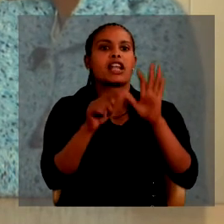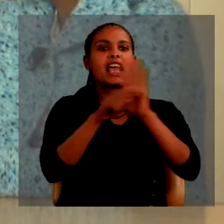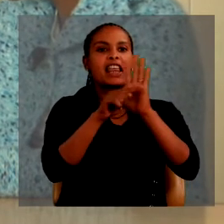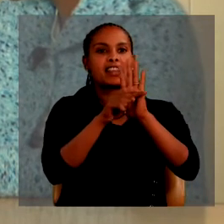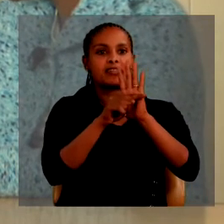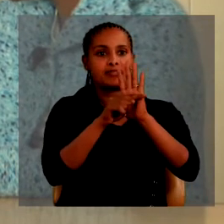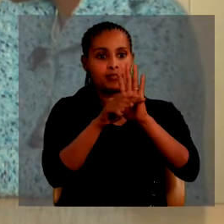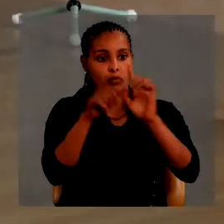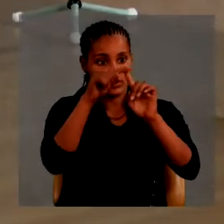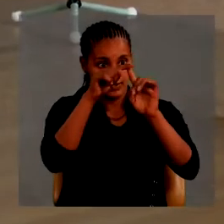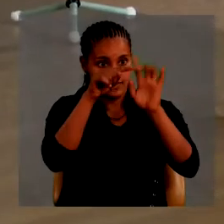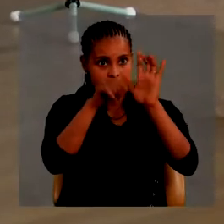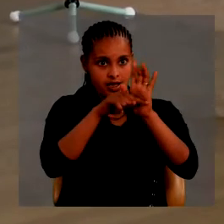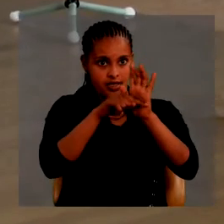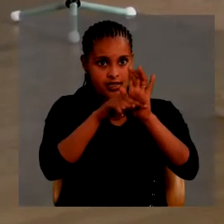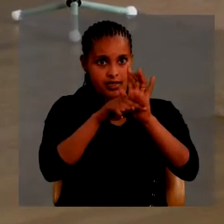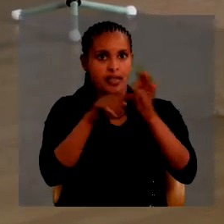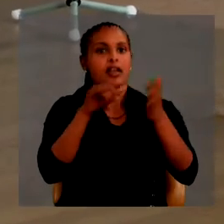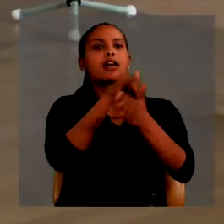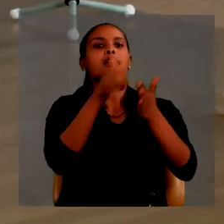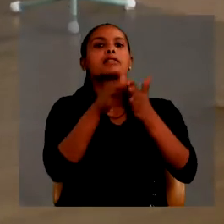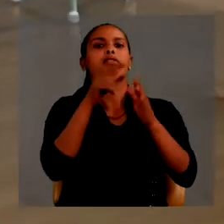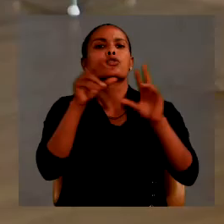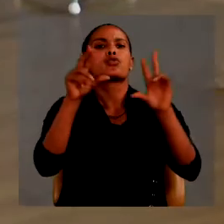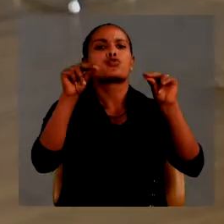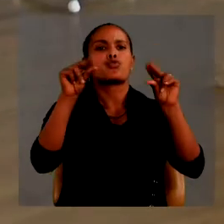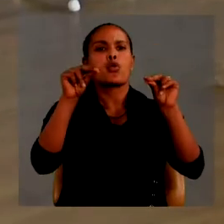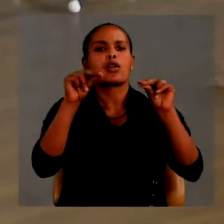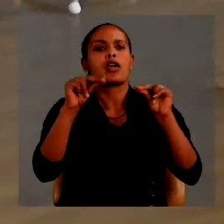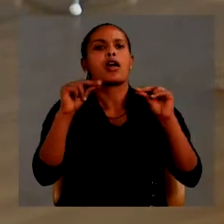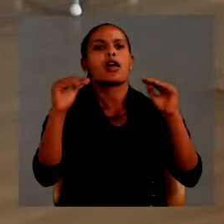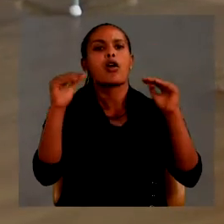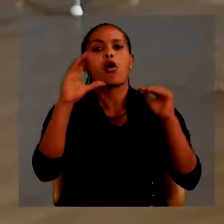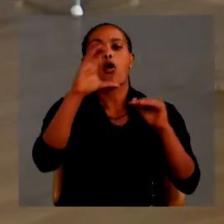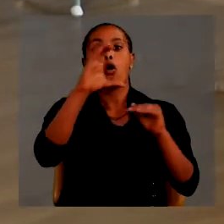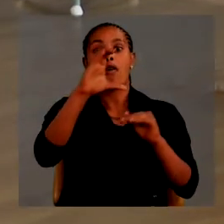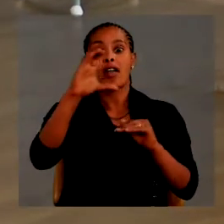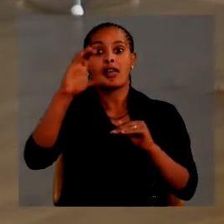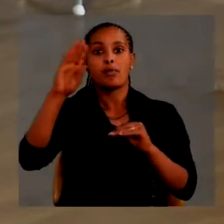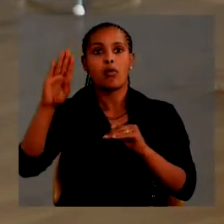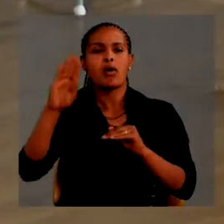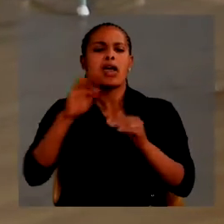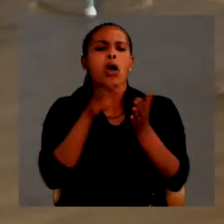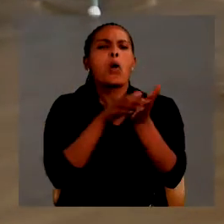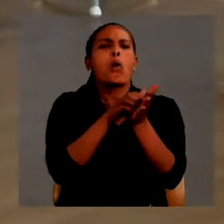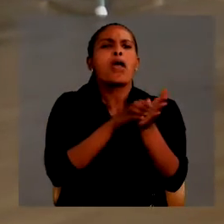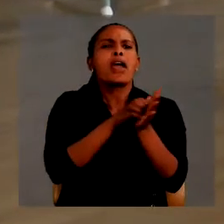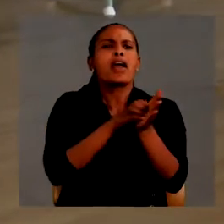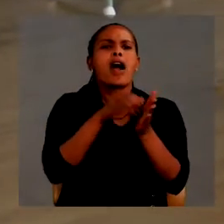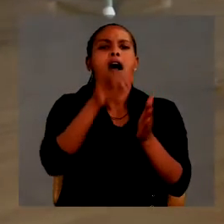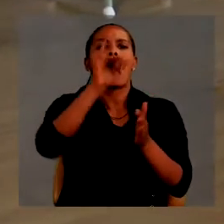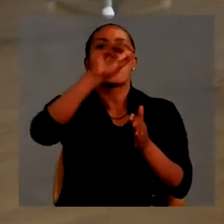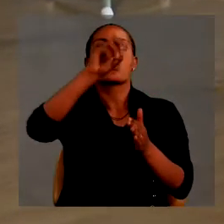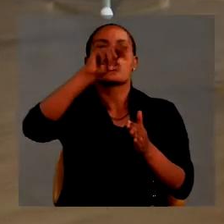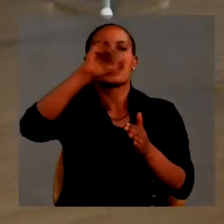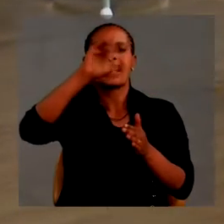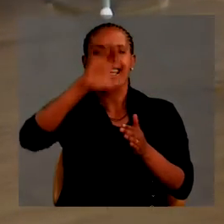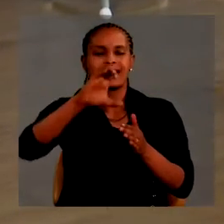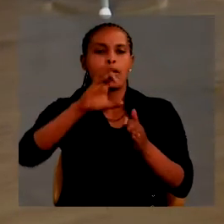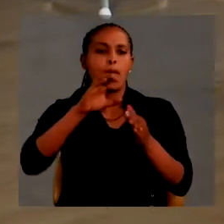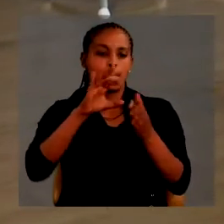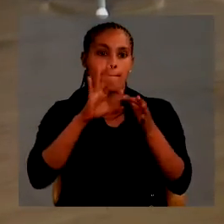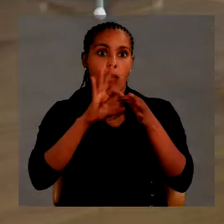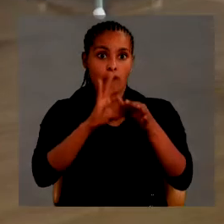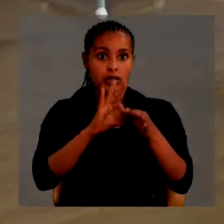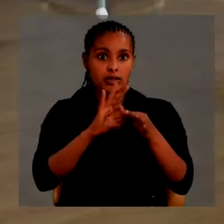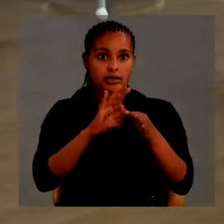this. It is not a covalent bond. It is a weak ionic bond. But they will stick together. If